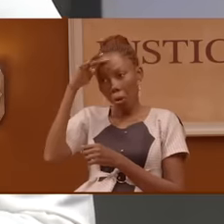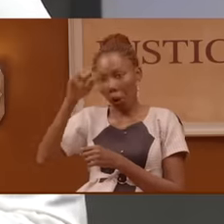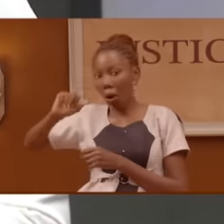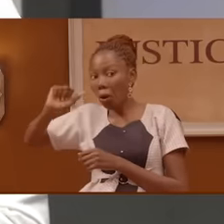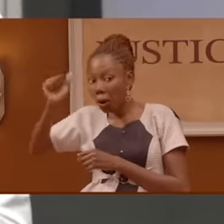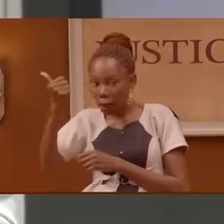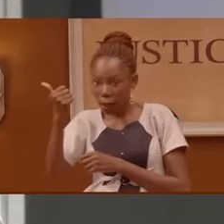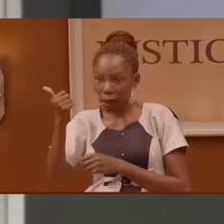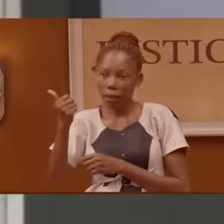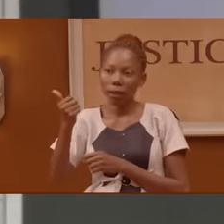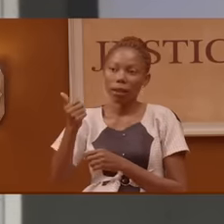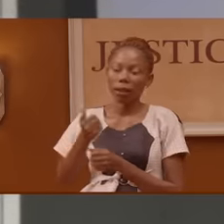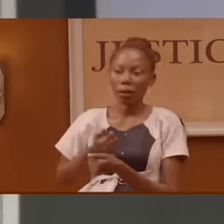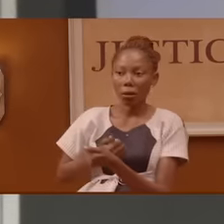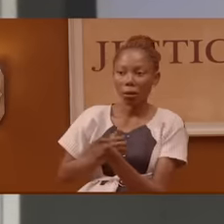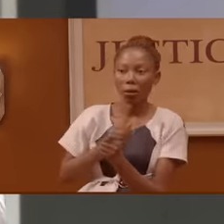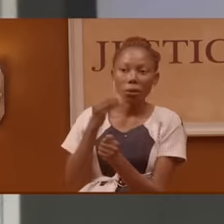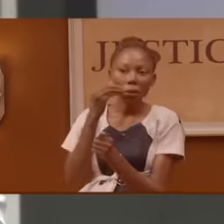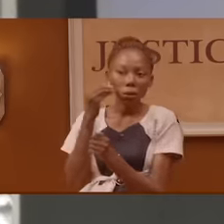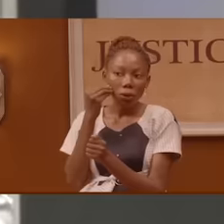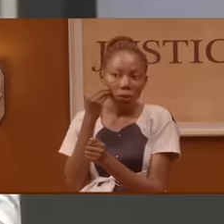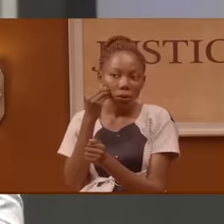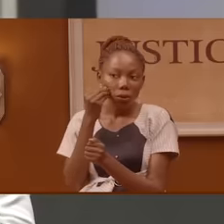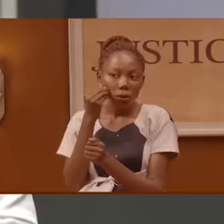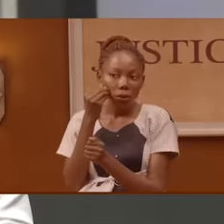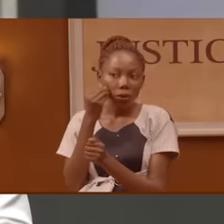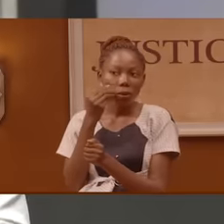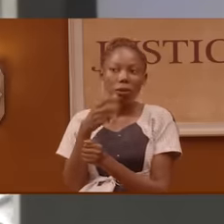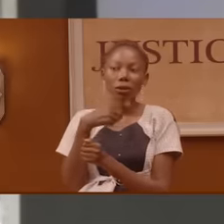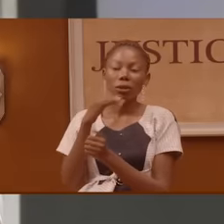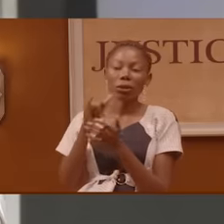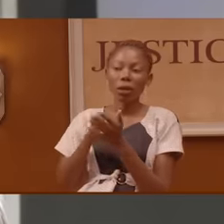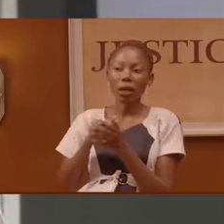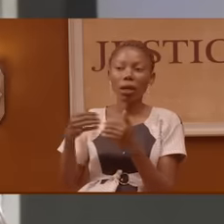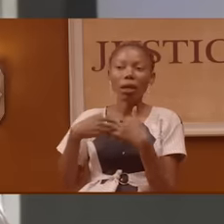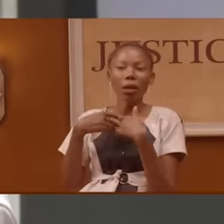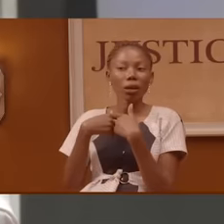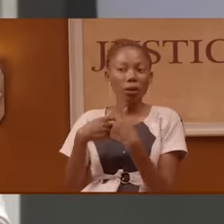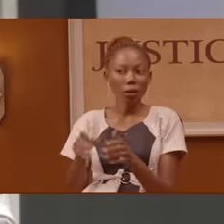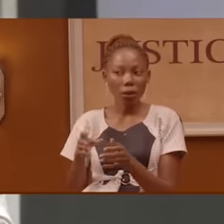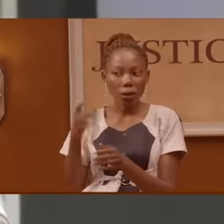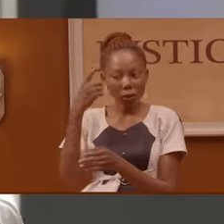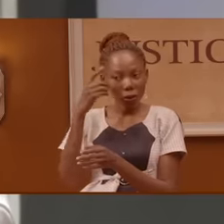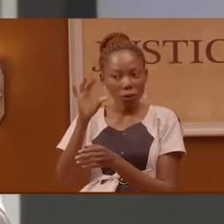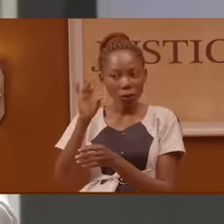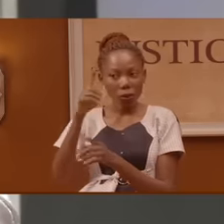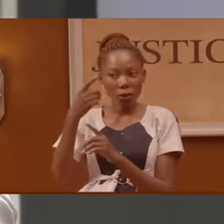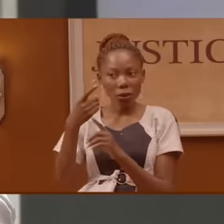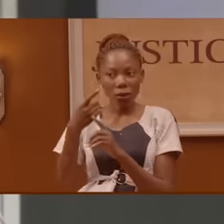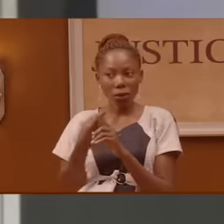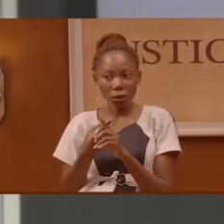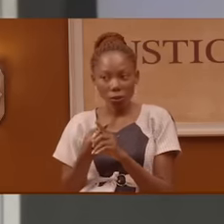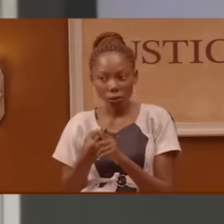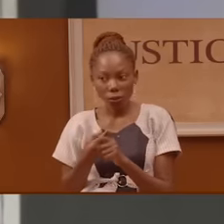home. He said he's the father of the child and everything, but he said he had lost his job for more than 8 months, but that he will not be able to assist